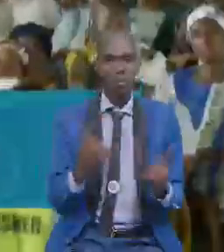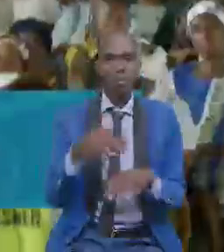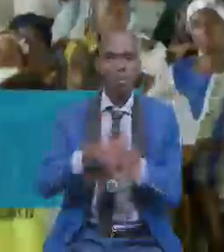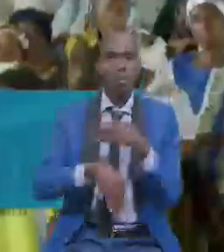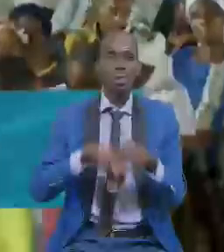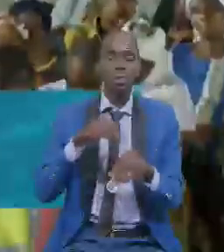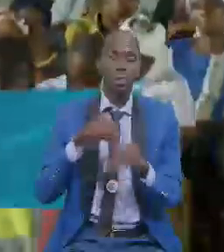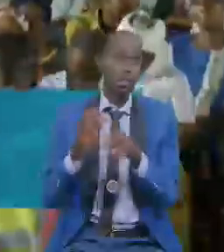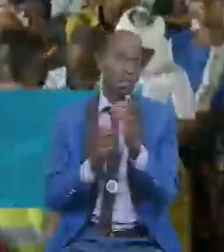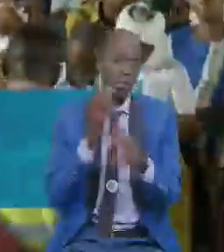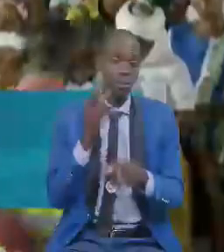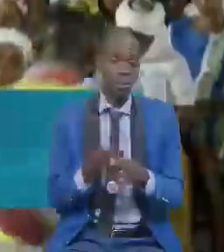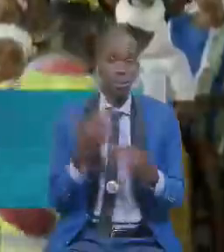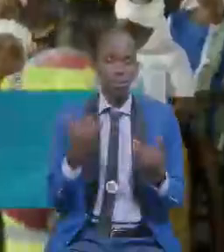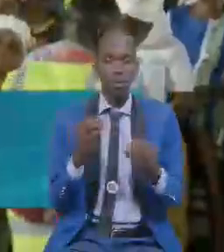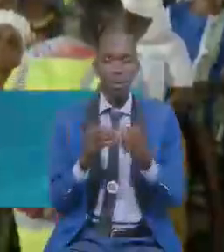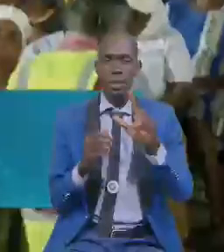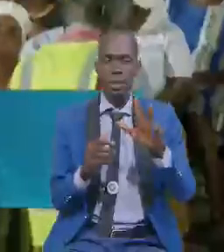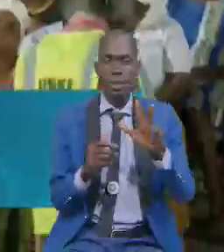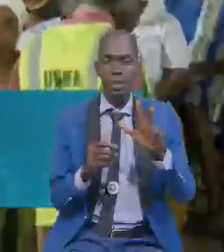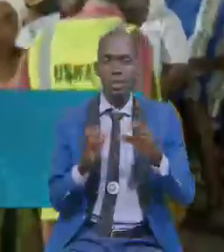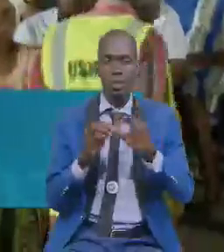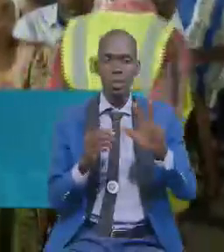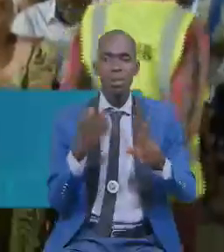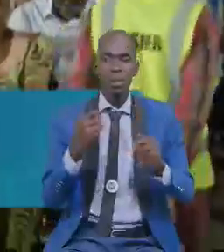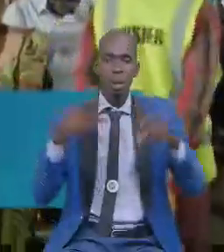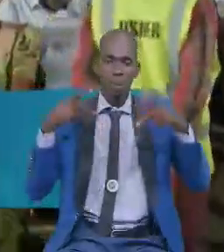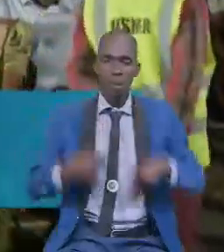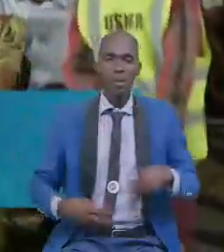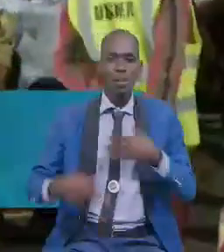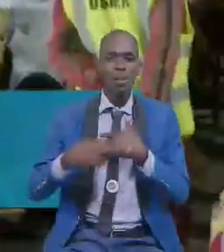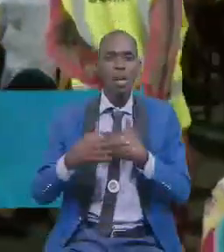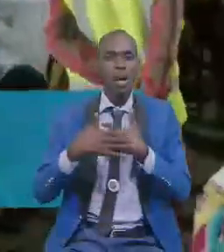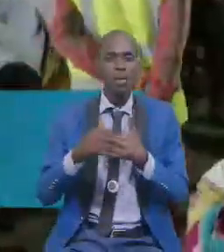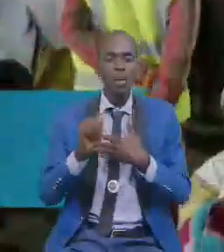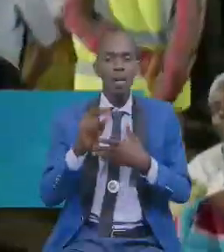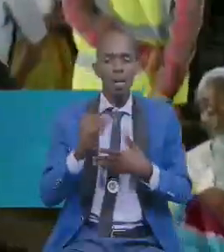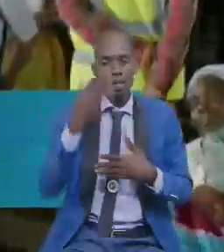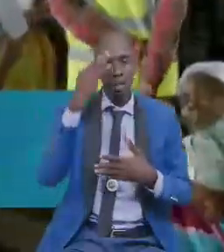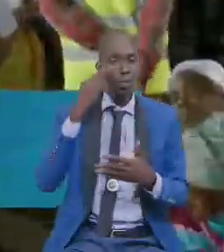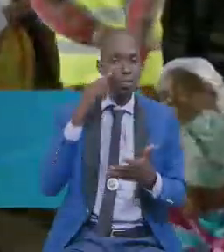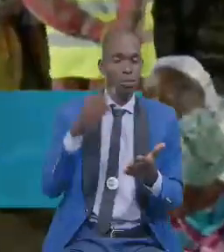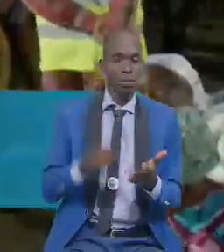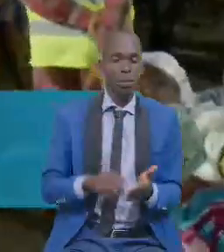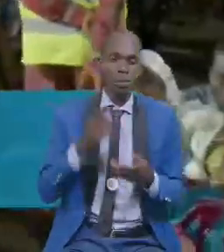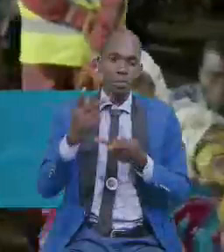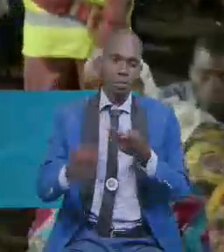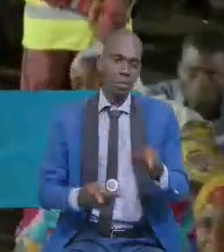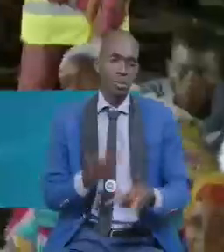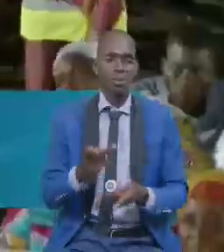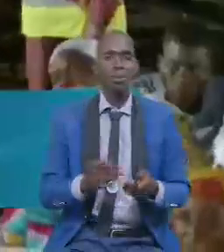the personal restoration after an acknowledged visitation.